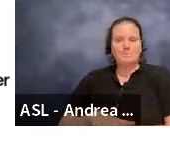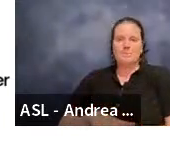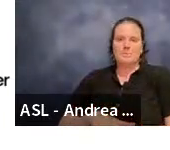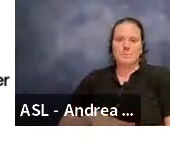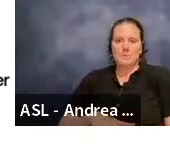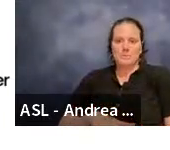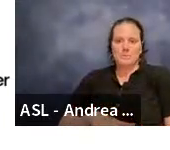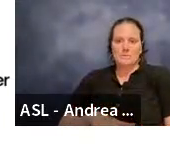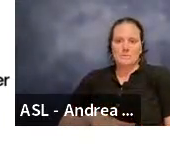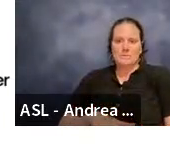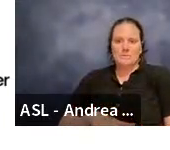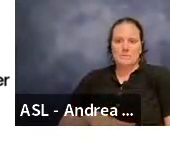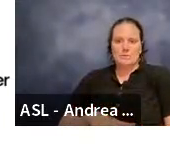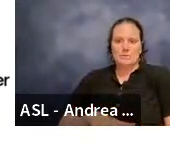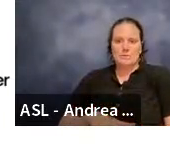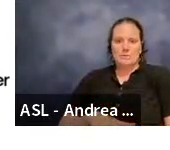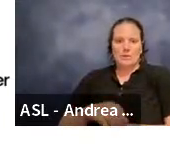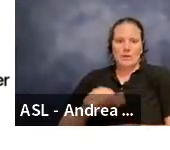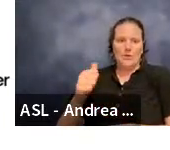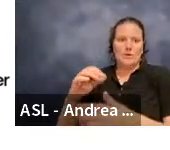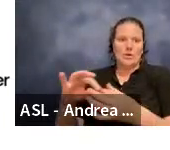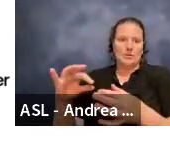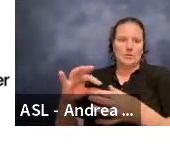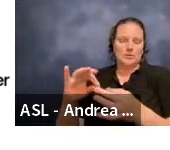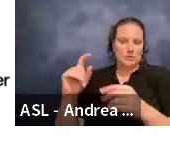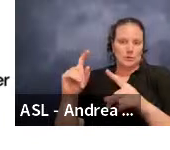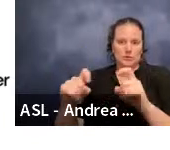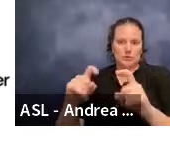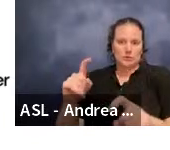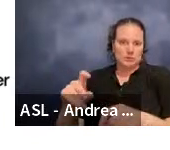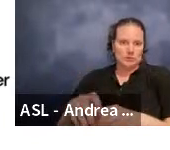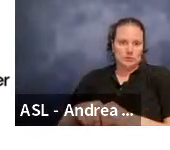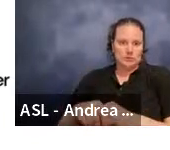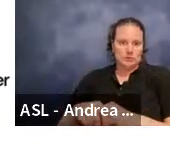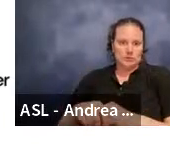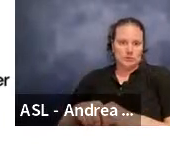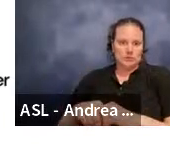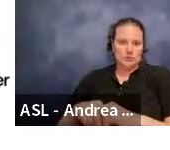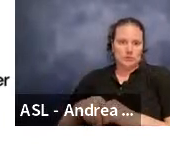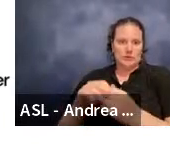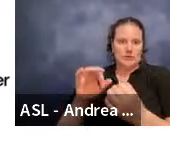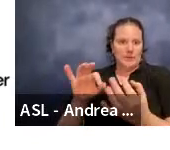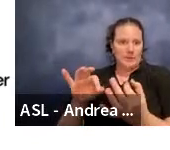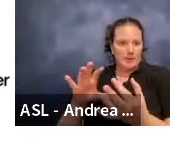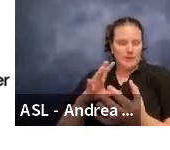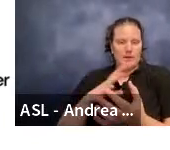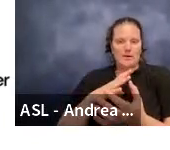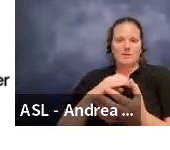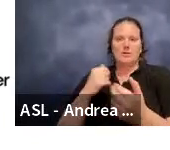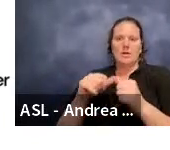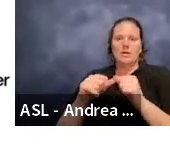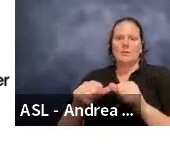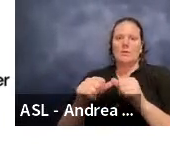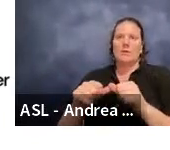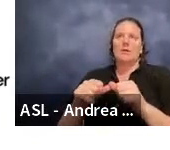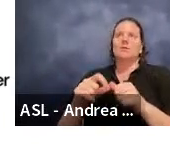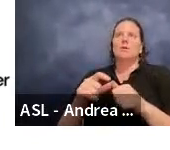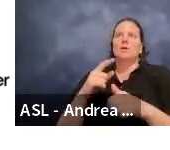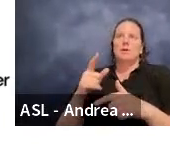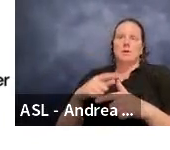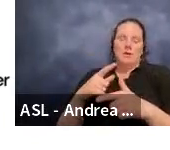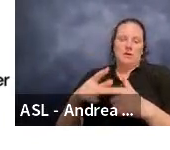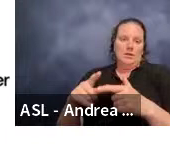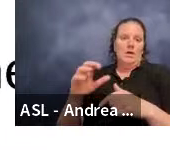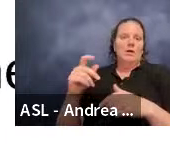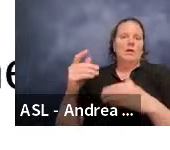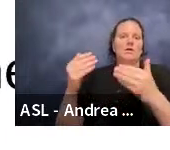Okay. Any other comments or questions or feedback? All right, I'm gonna keep moving us then. All right, so let's